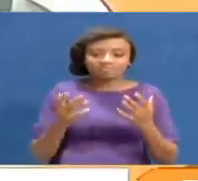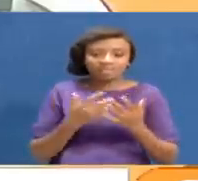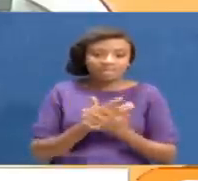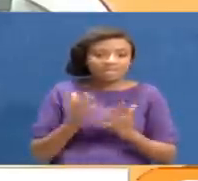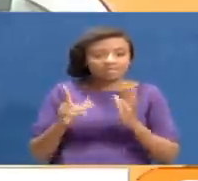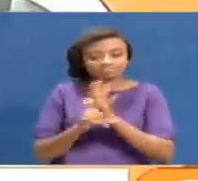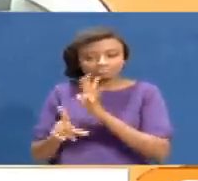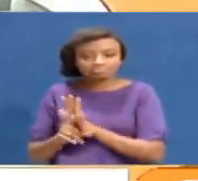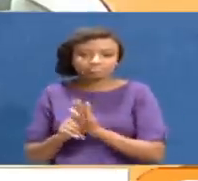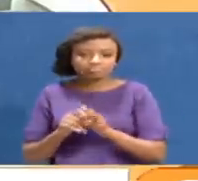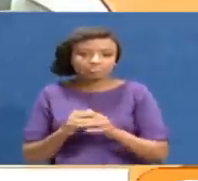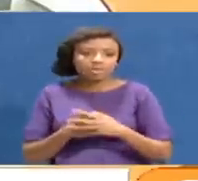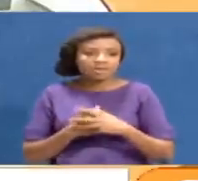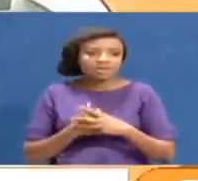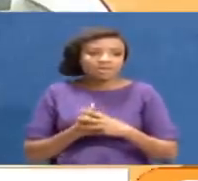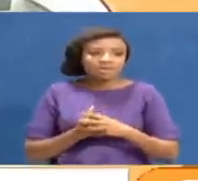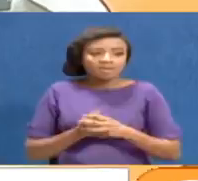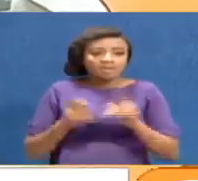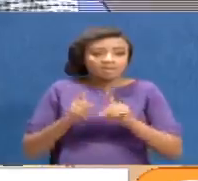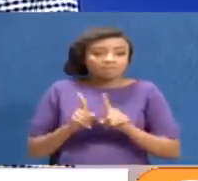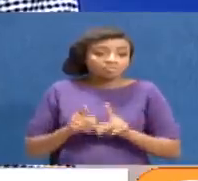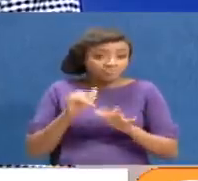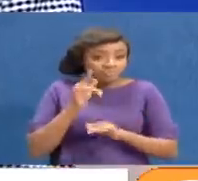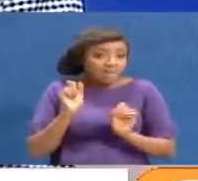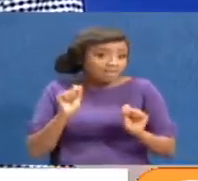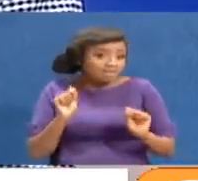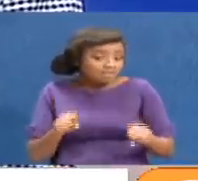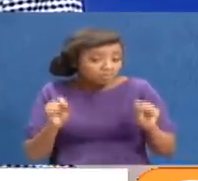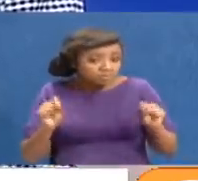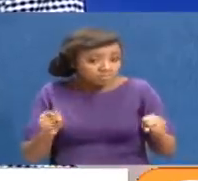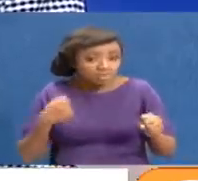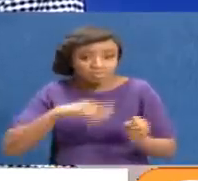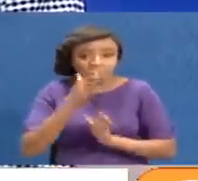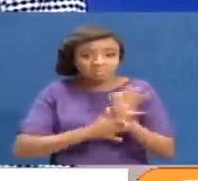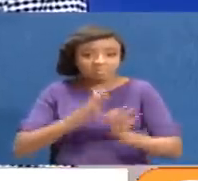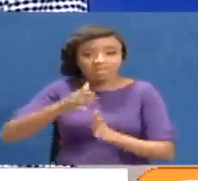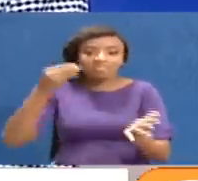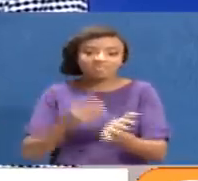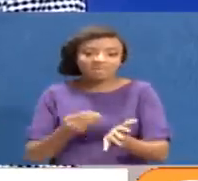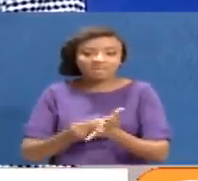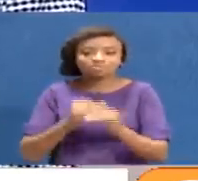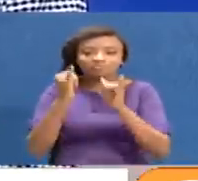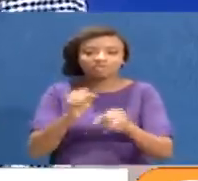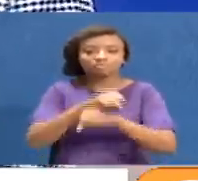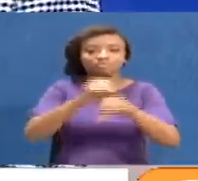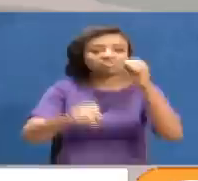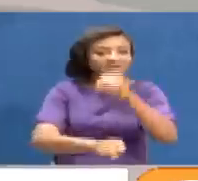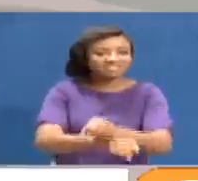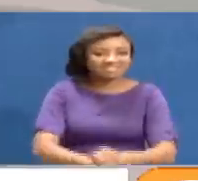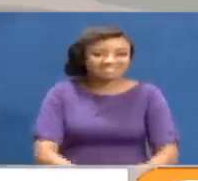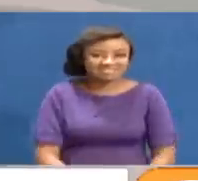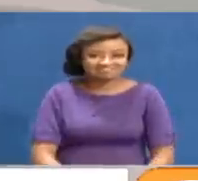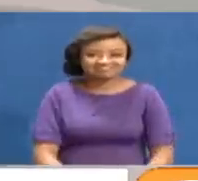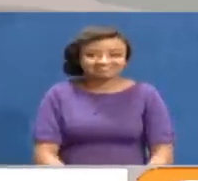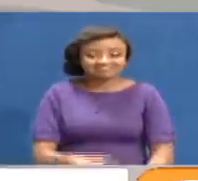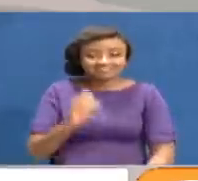between July, August. Mm. And also, we can be able to prepare the financing of the new structures. Okay. Yeah. Let me bring up